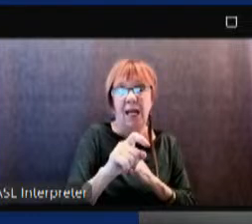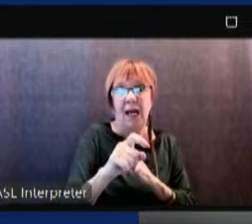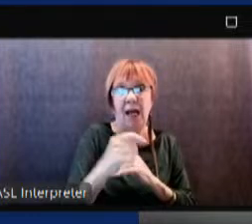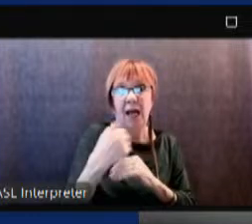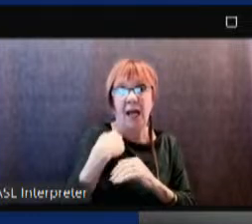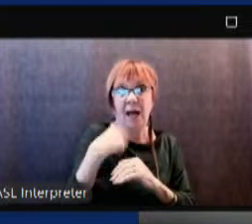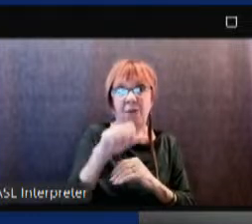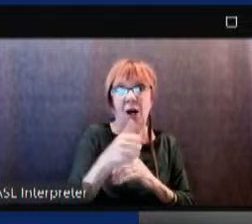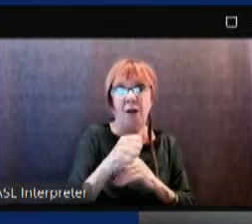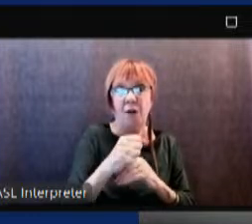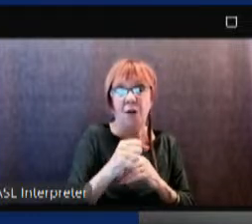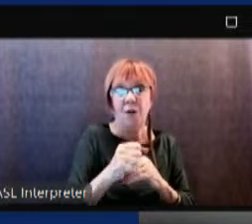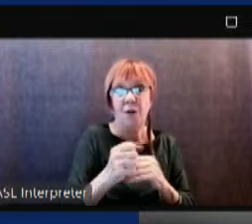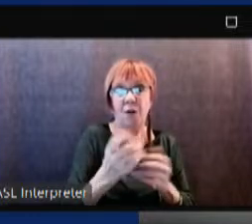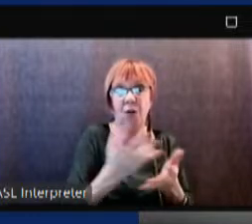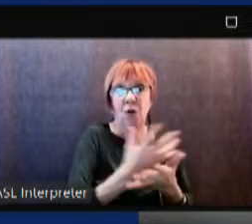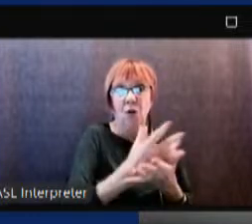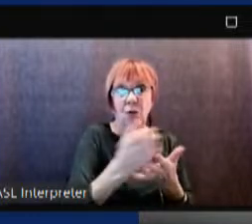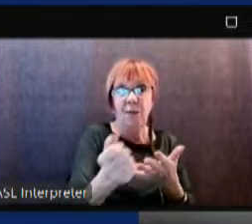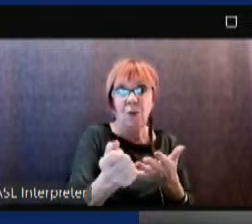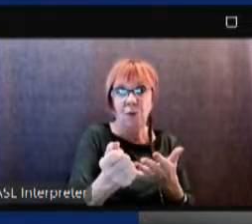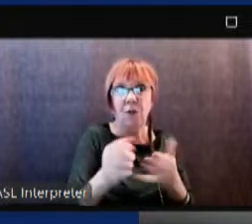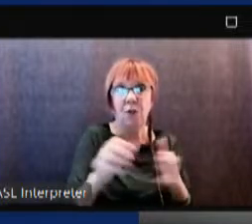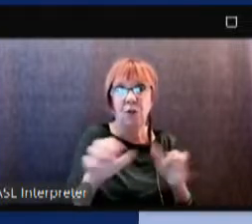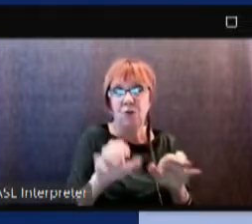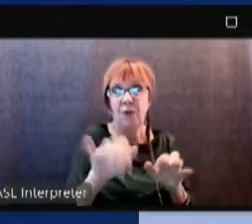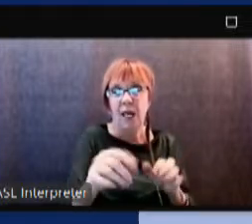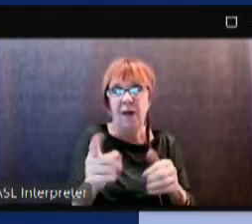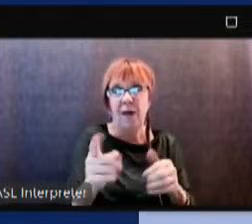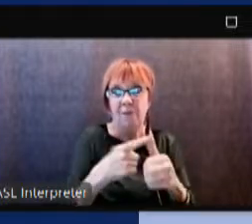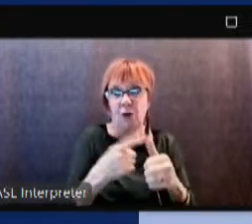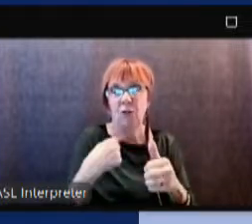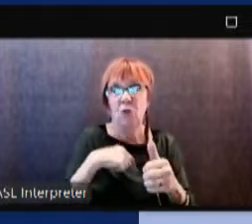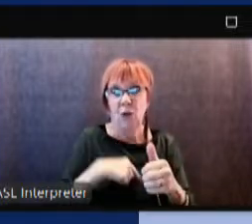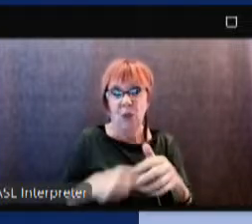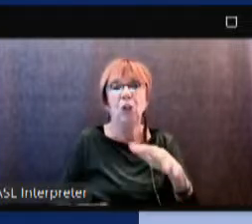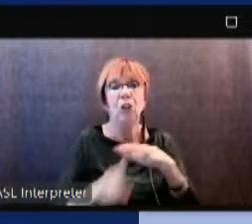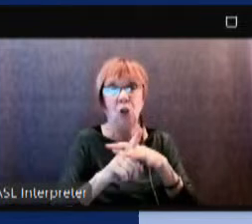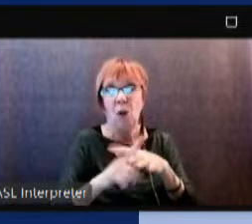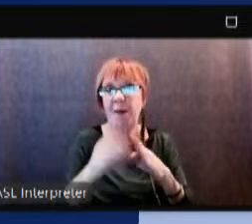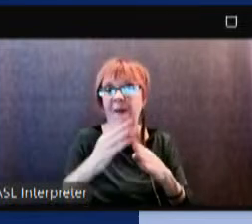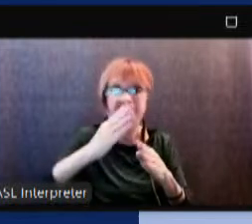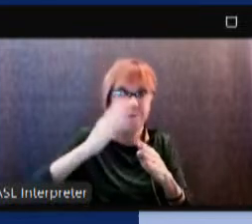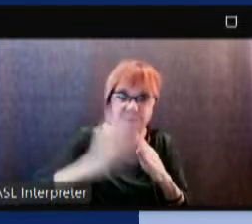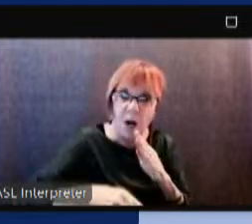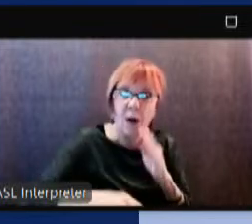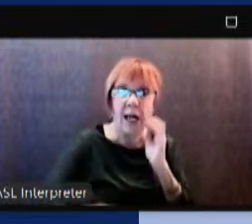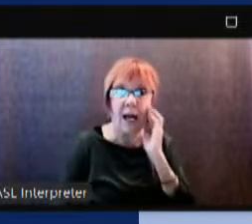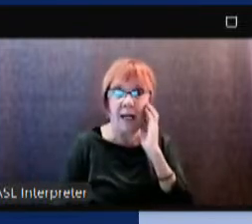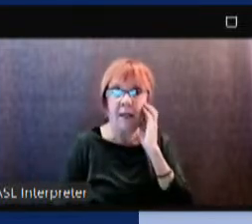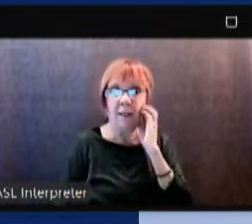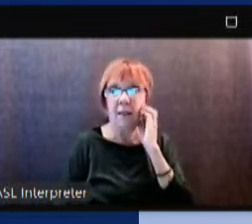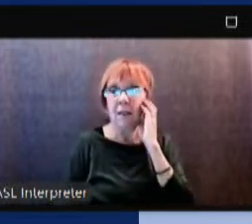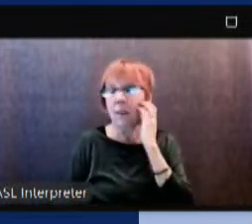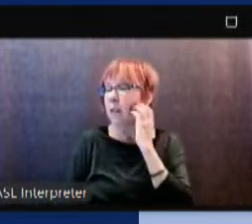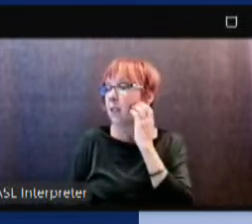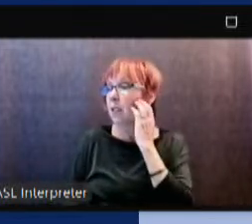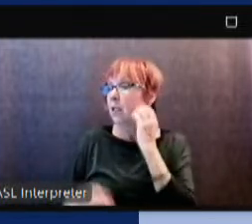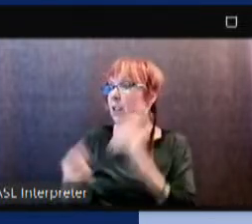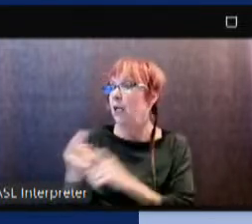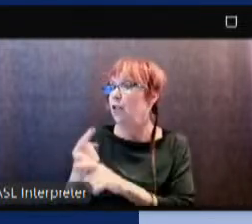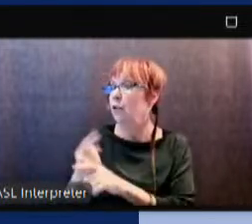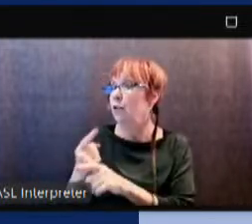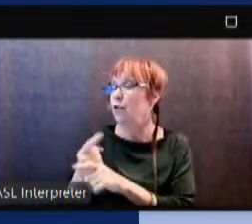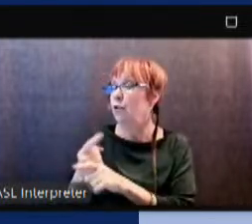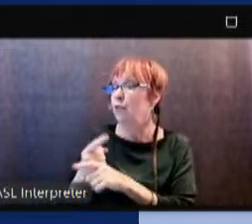that first. We'll come in at the very end. Yeah. So Sid put it perfectly. So if